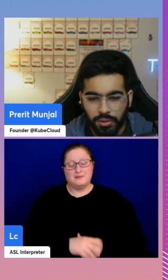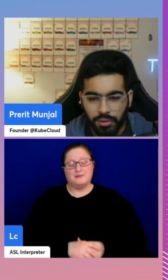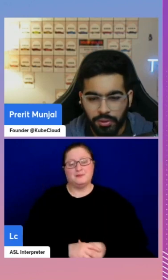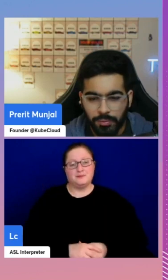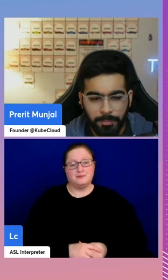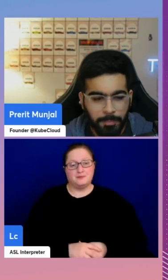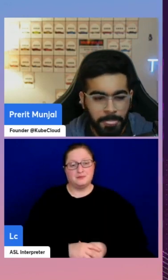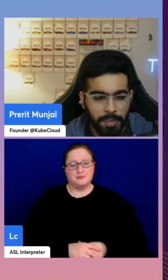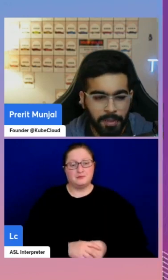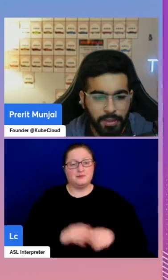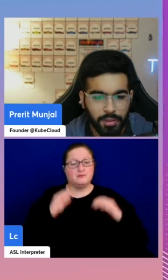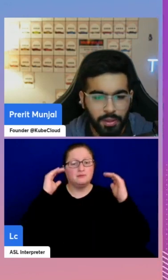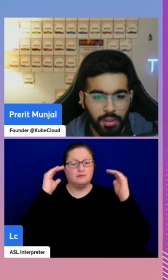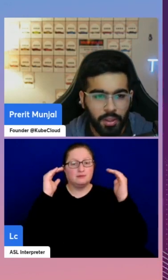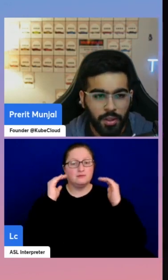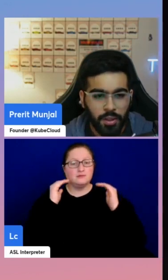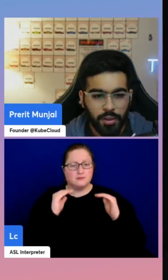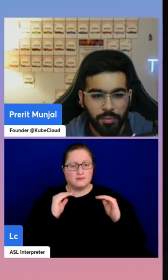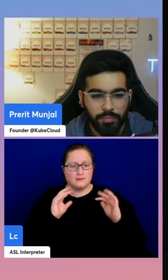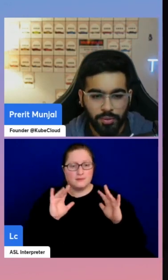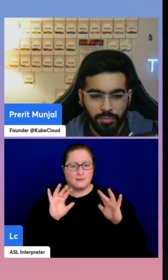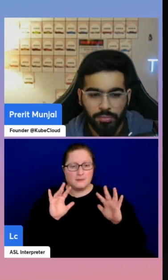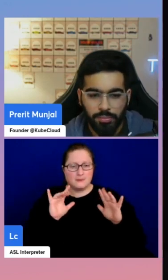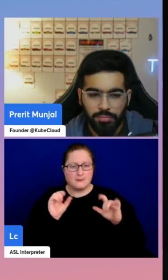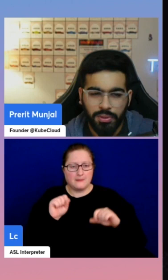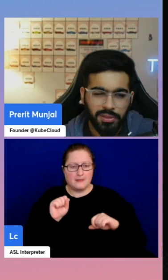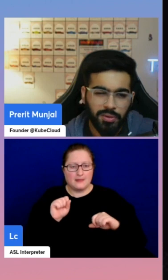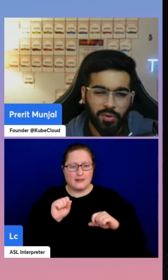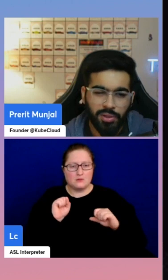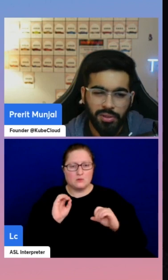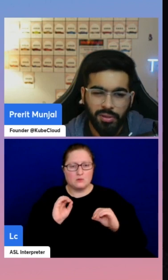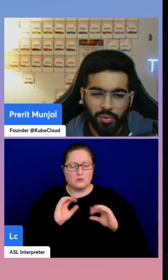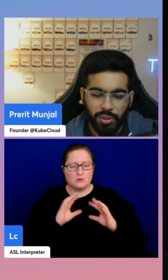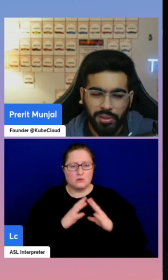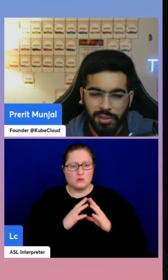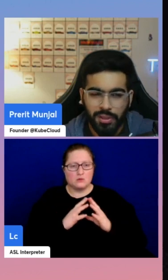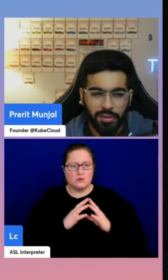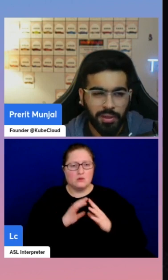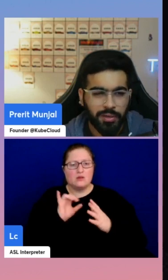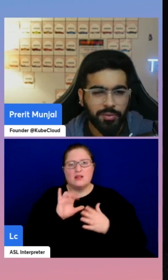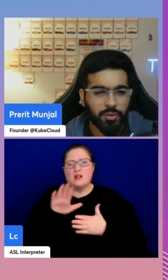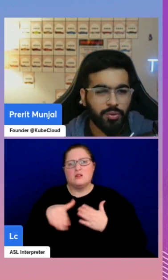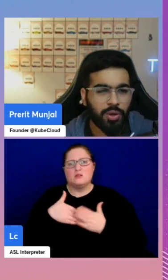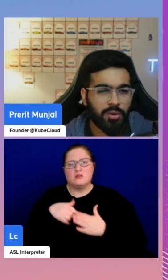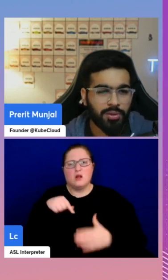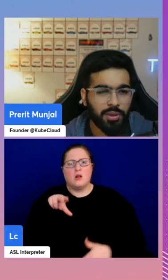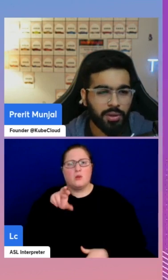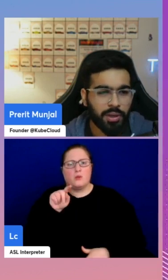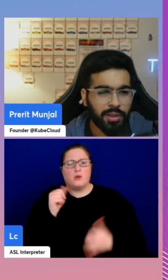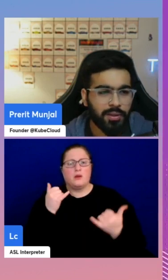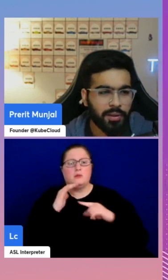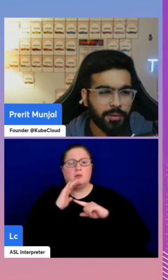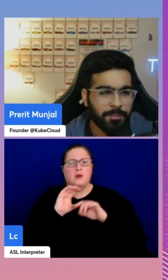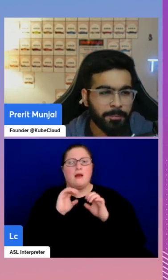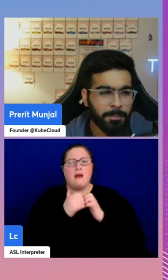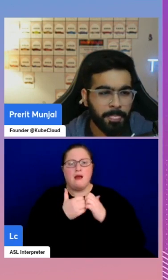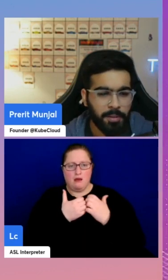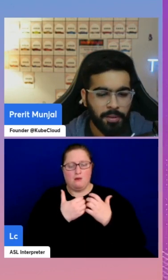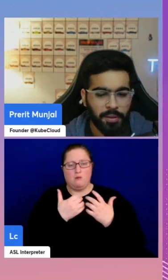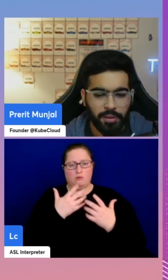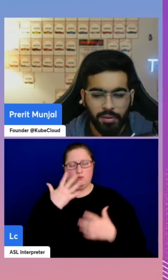was yeah so these were all the quotas. Let me show you how they look like.